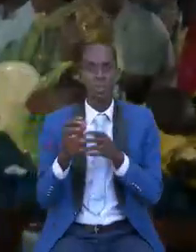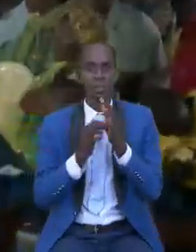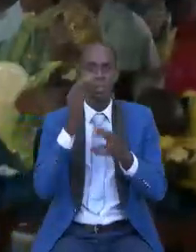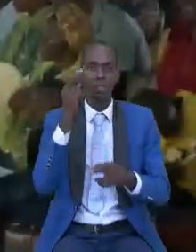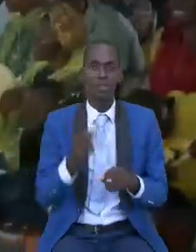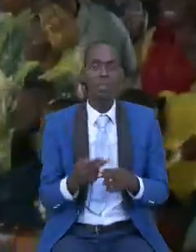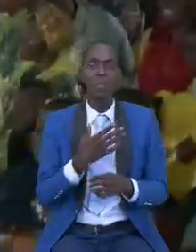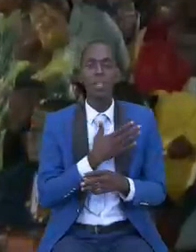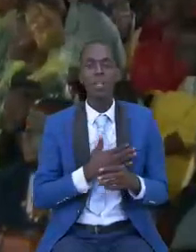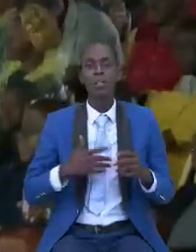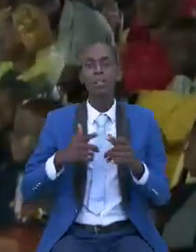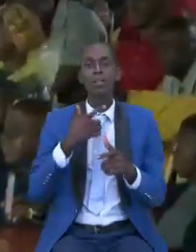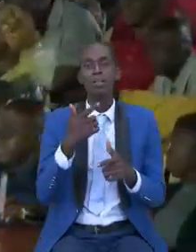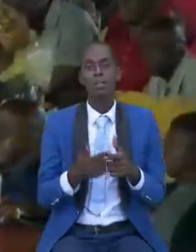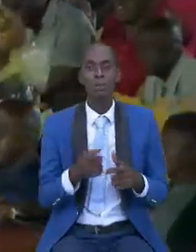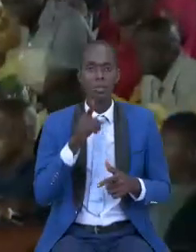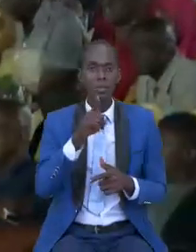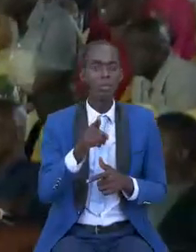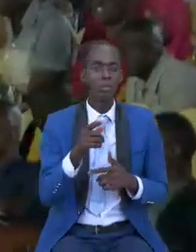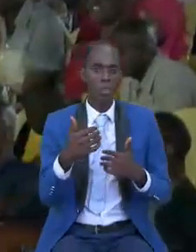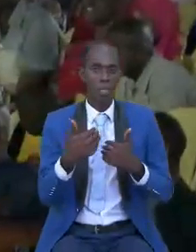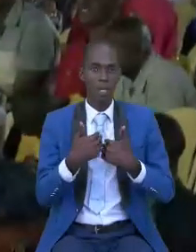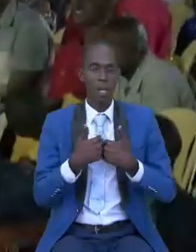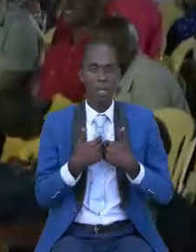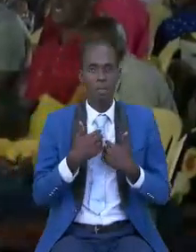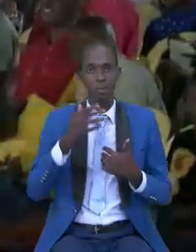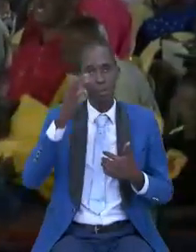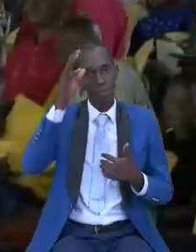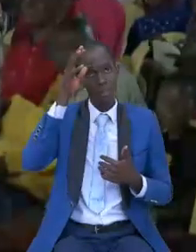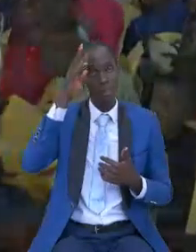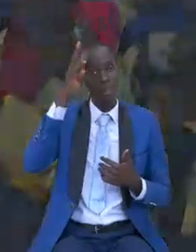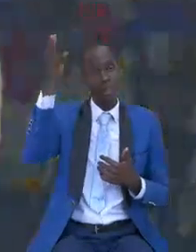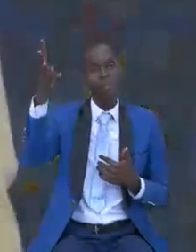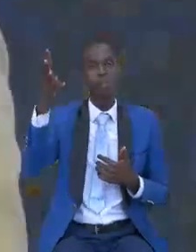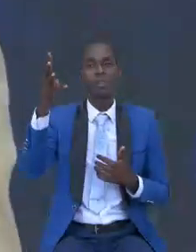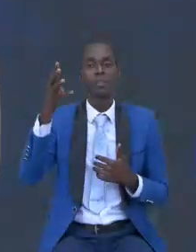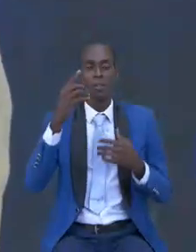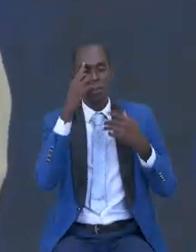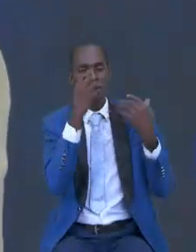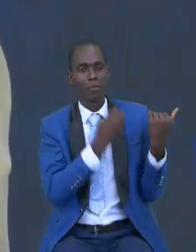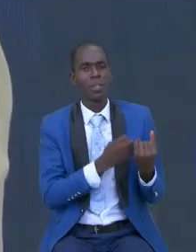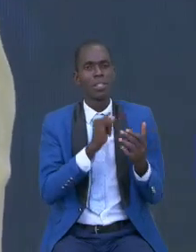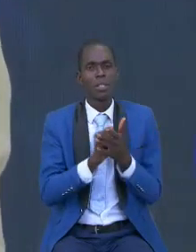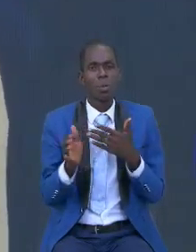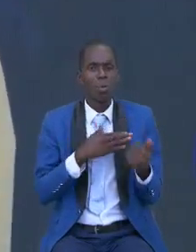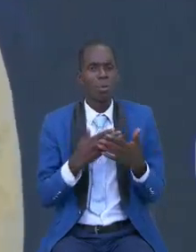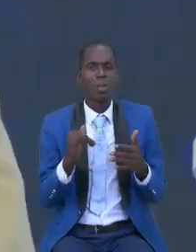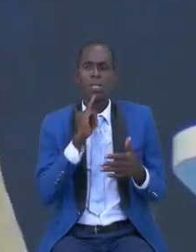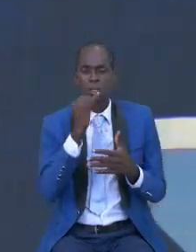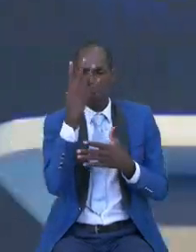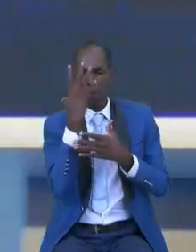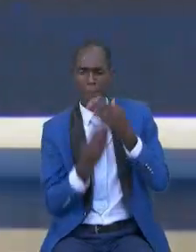And then you have creative faith, that whatever is absent in your body,